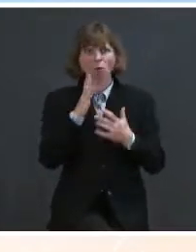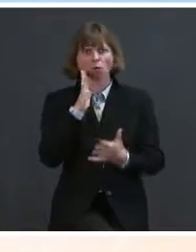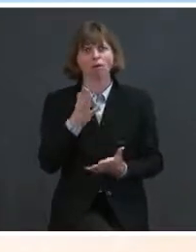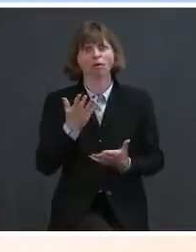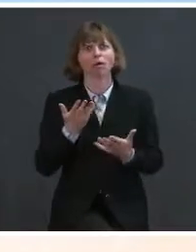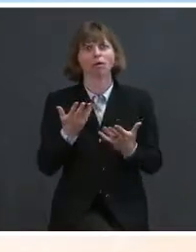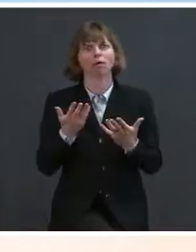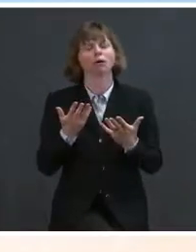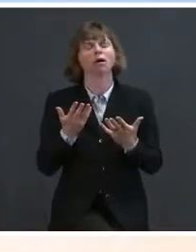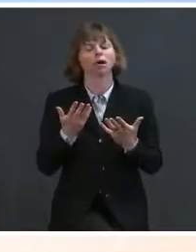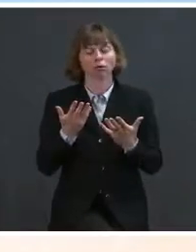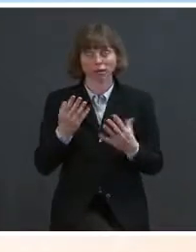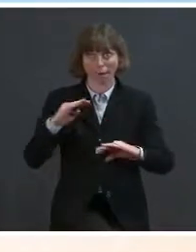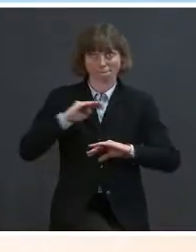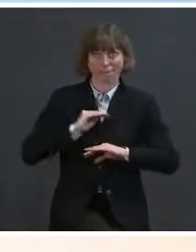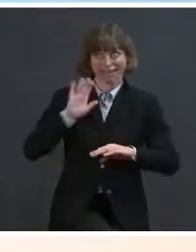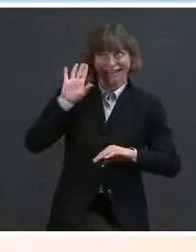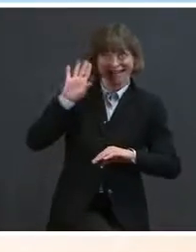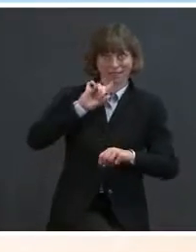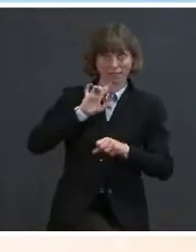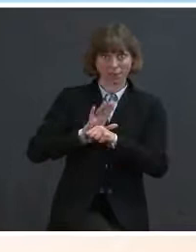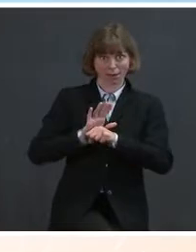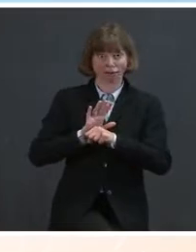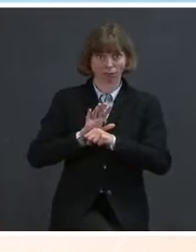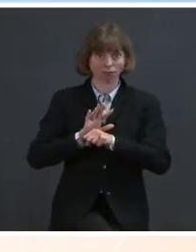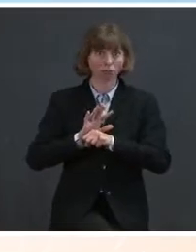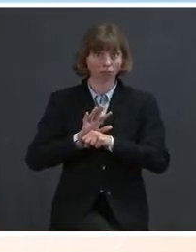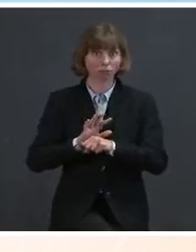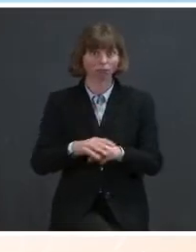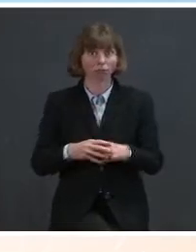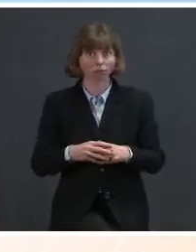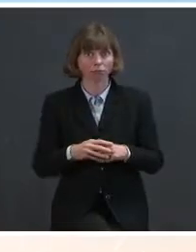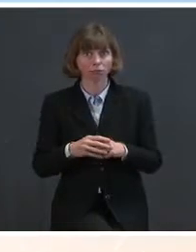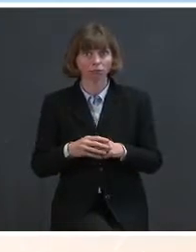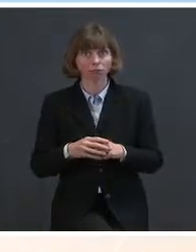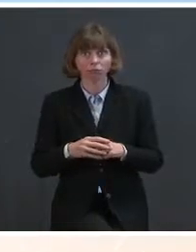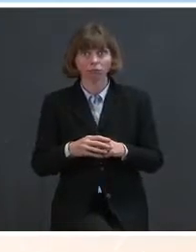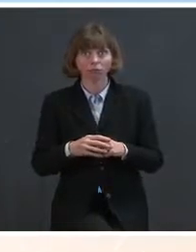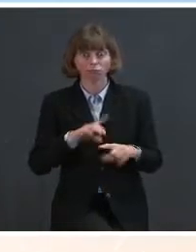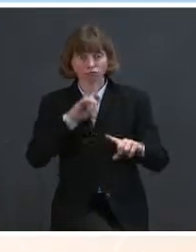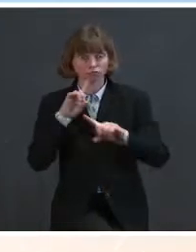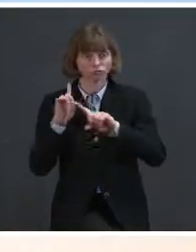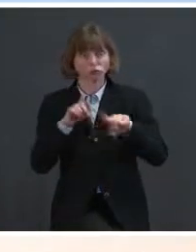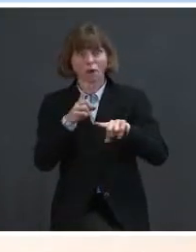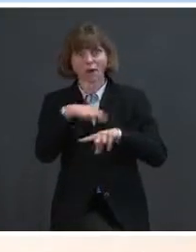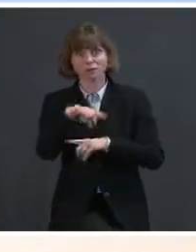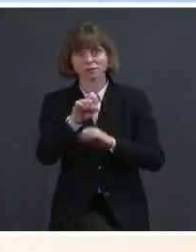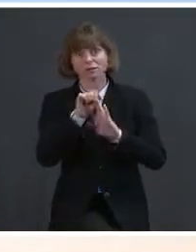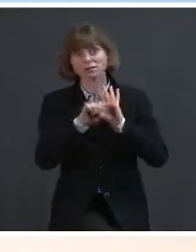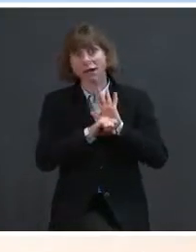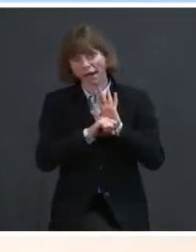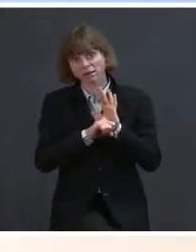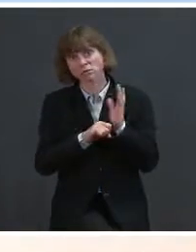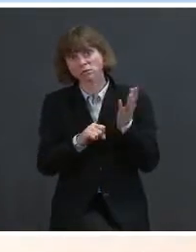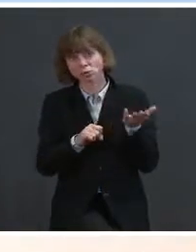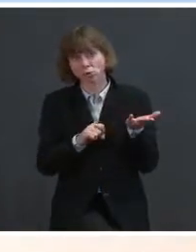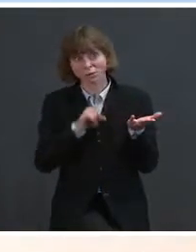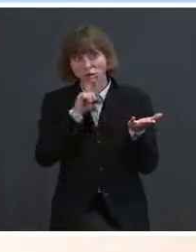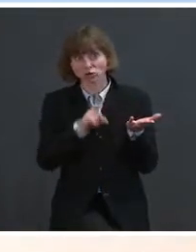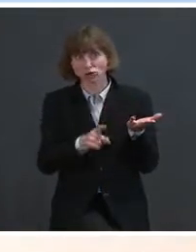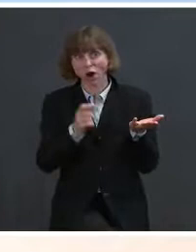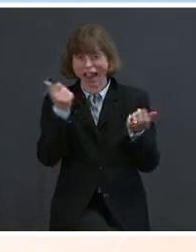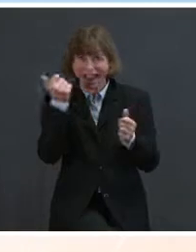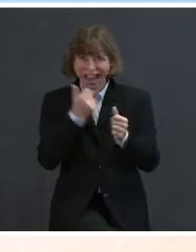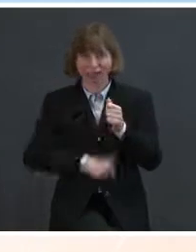to meet his commitment of course, directing states to ensure that every American